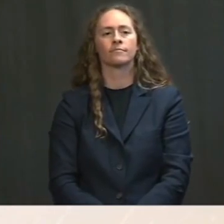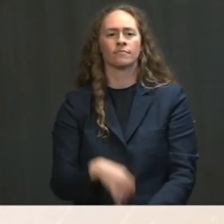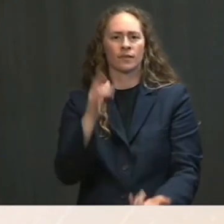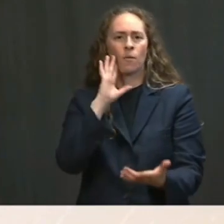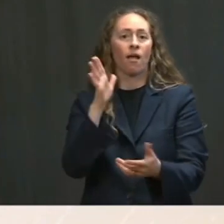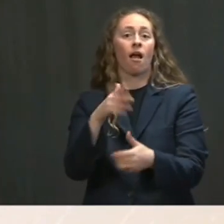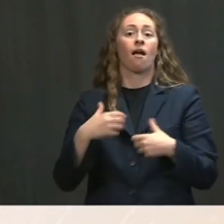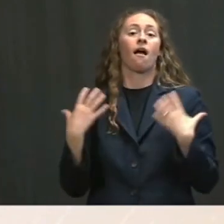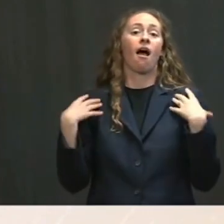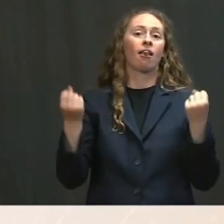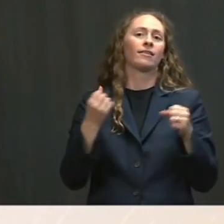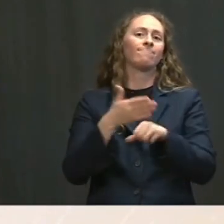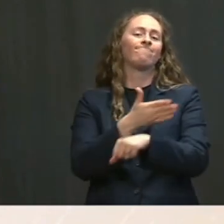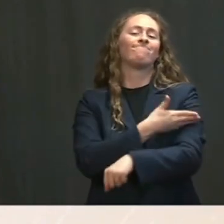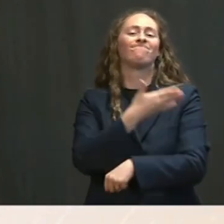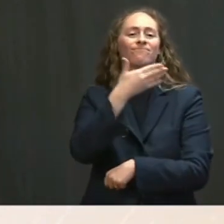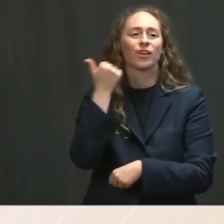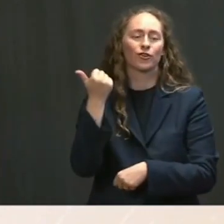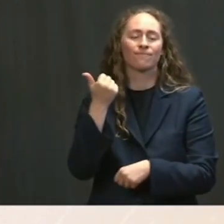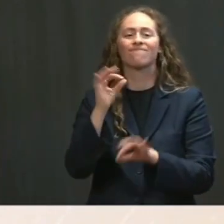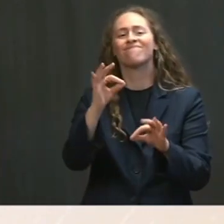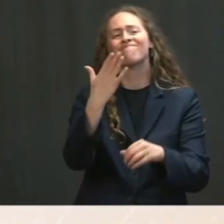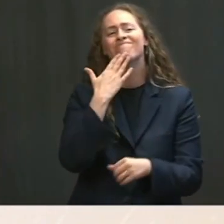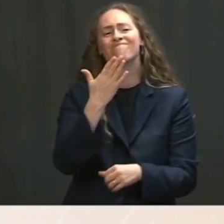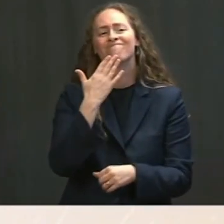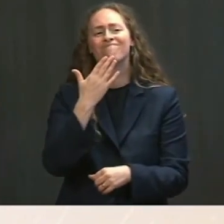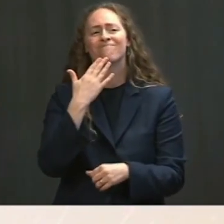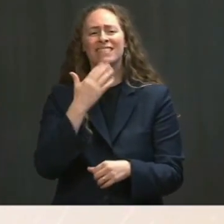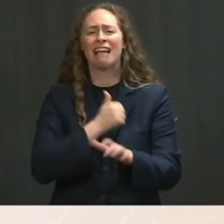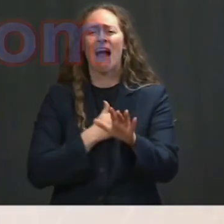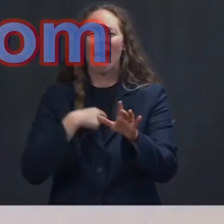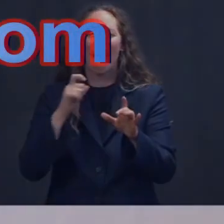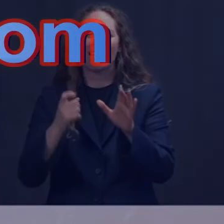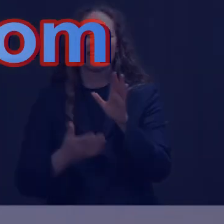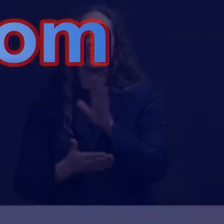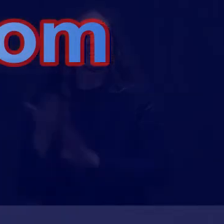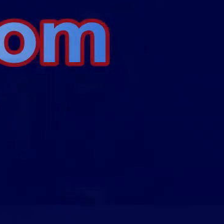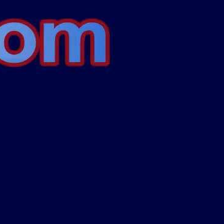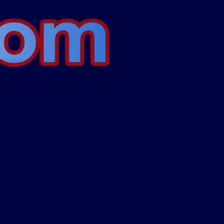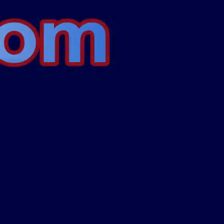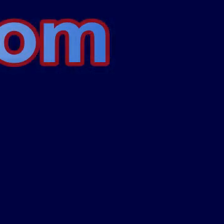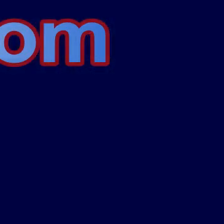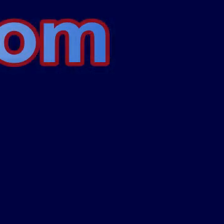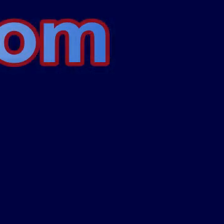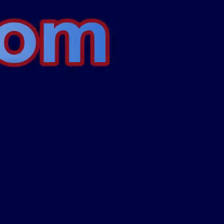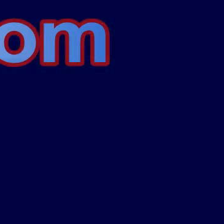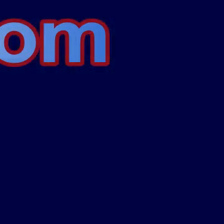Surgeon General. I think he has to go, unfortunately. Thank you so much. Fauci. He was wanting Thanks to so say much, Jen.